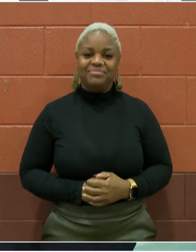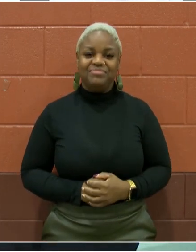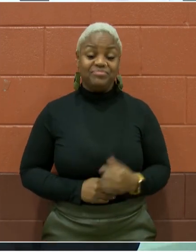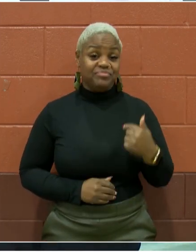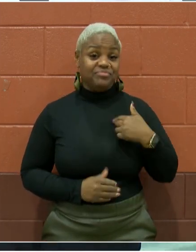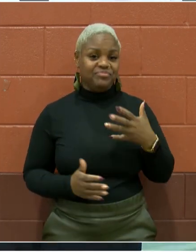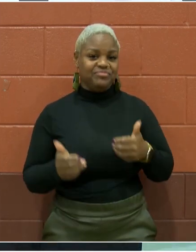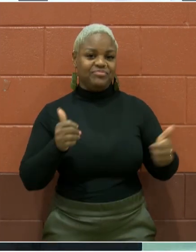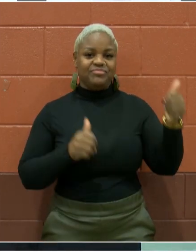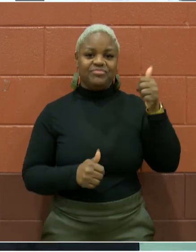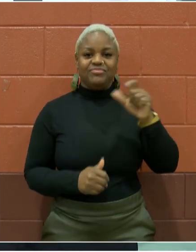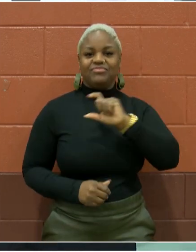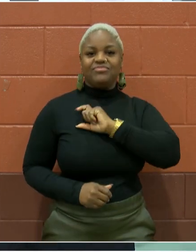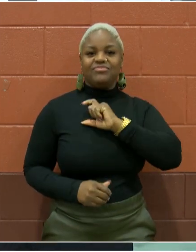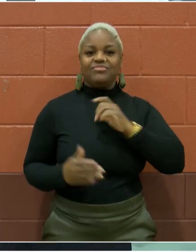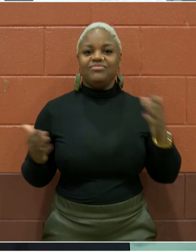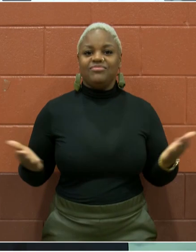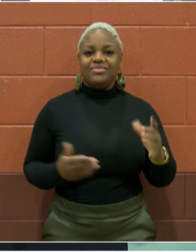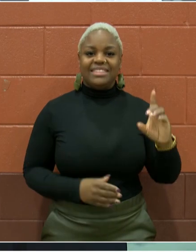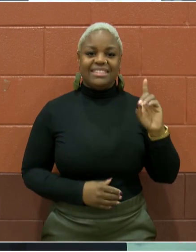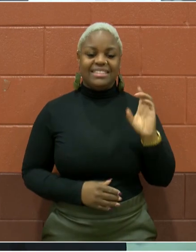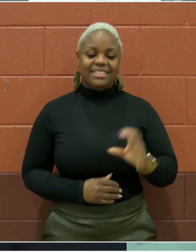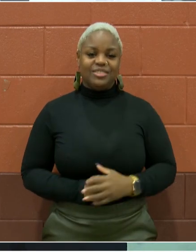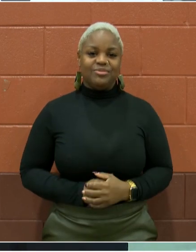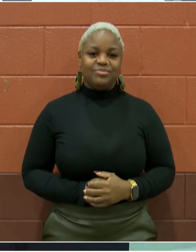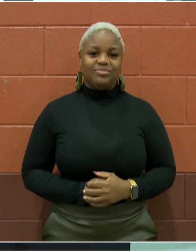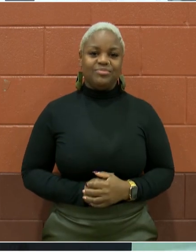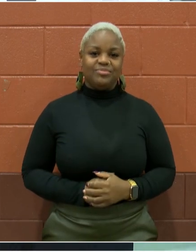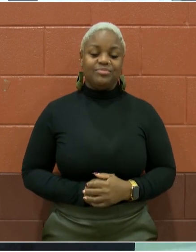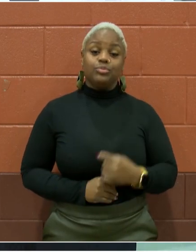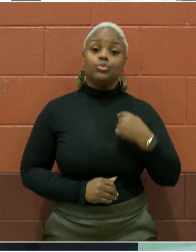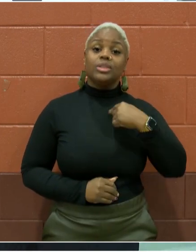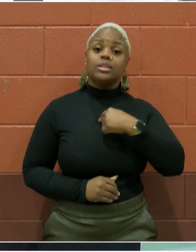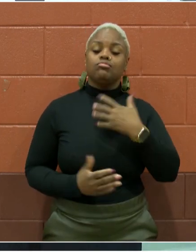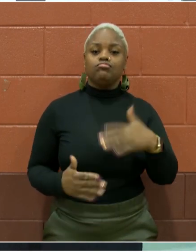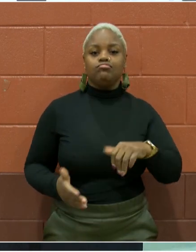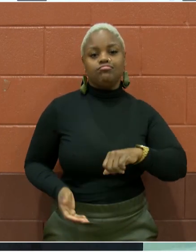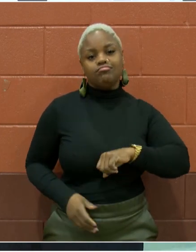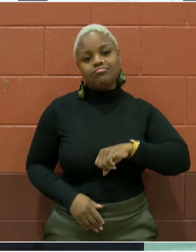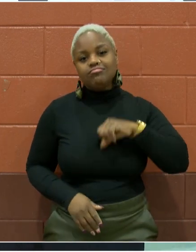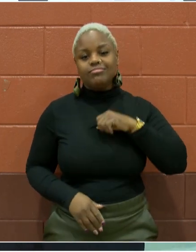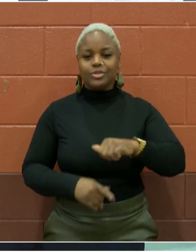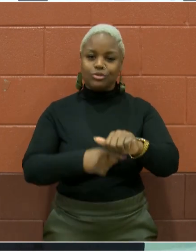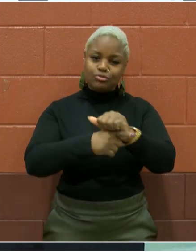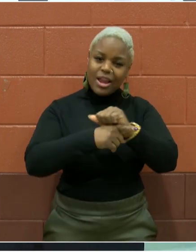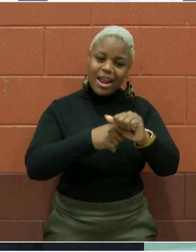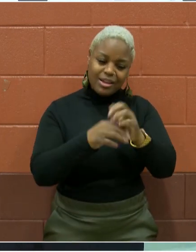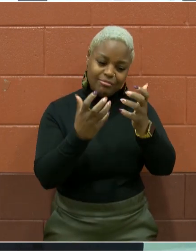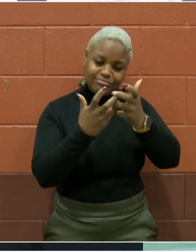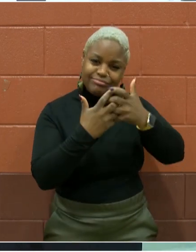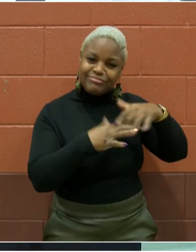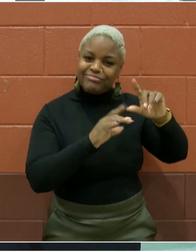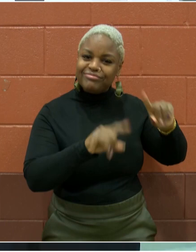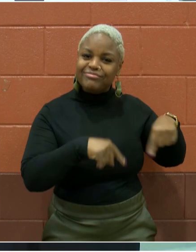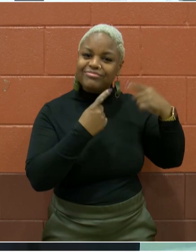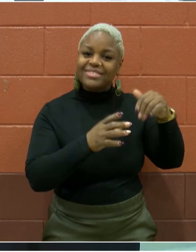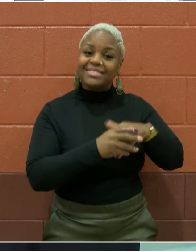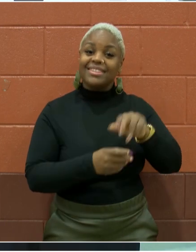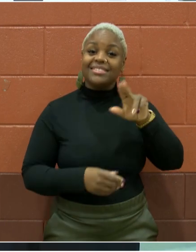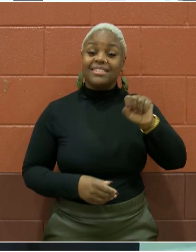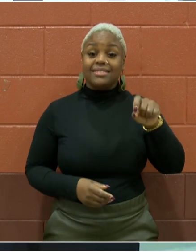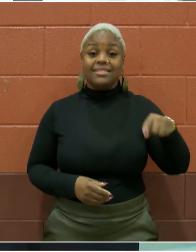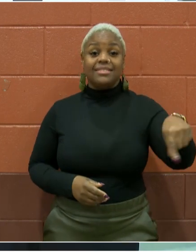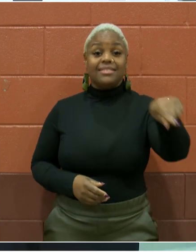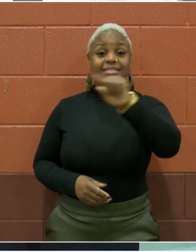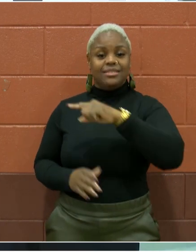D.C. The Metropolitan Police Department prides itself on our training and has been looked at as a model among many agencies across the